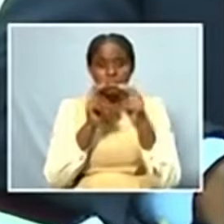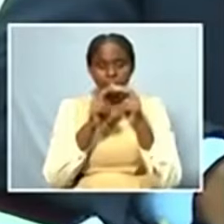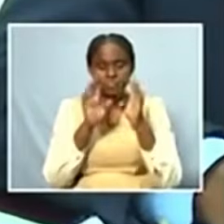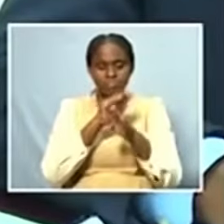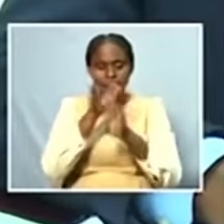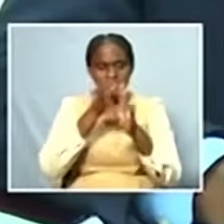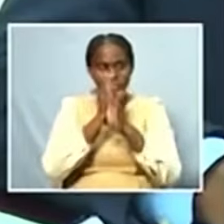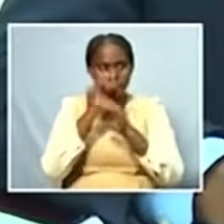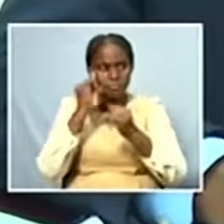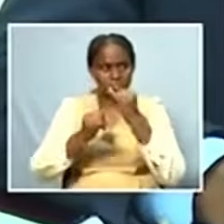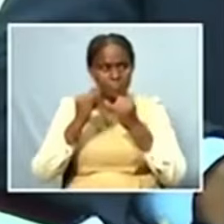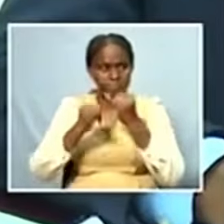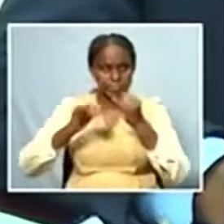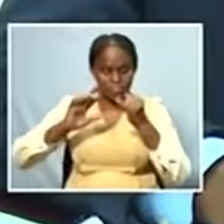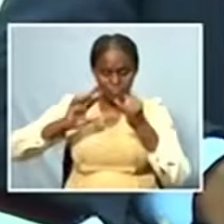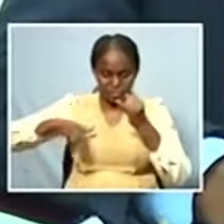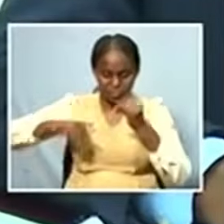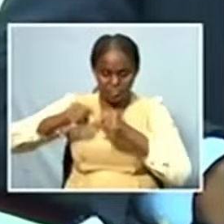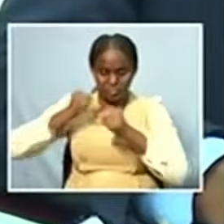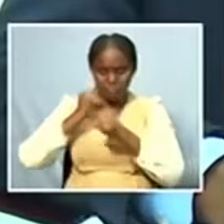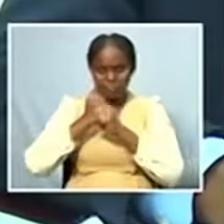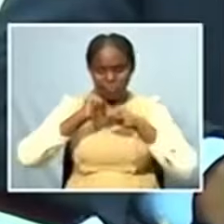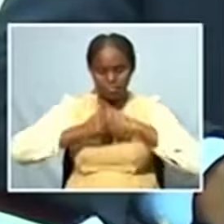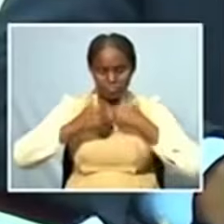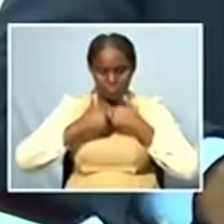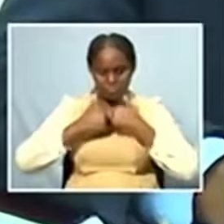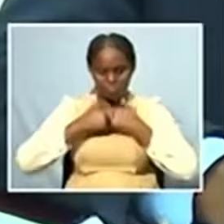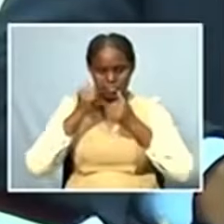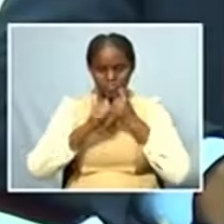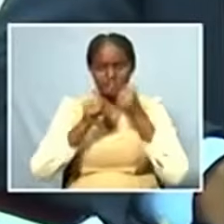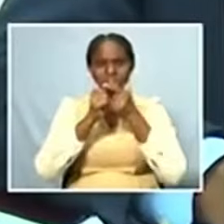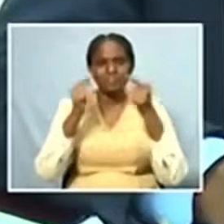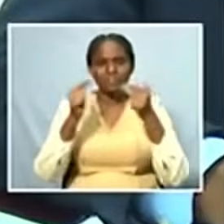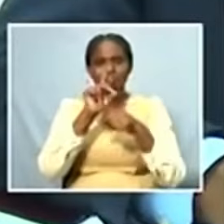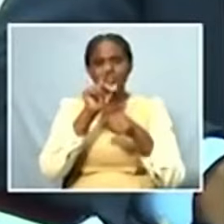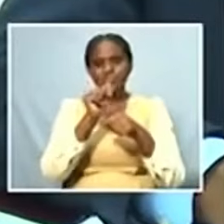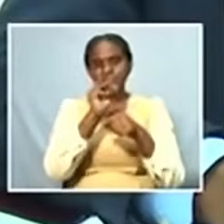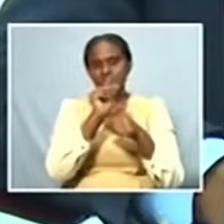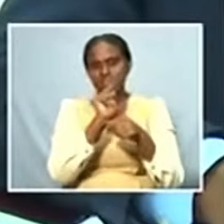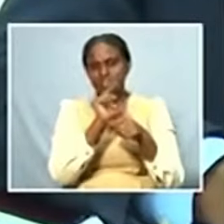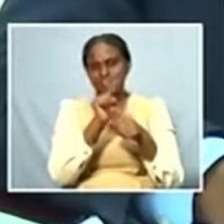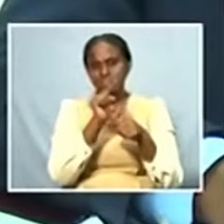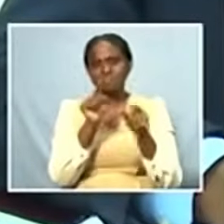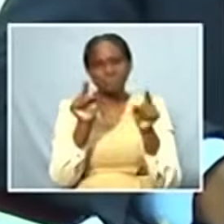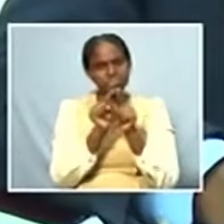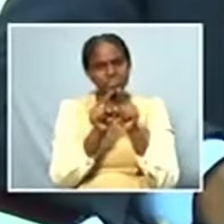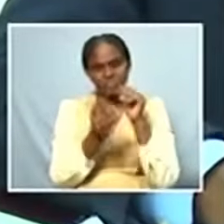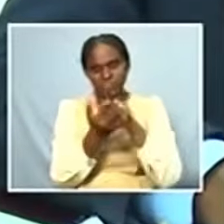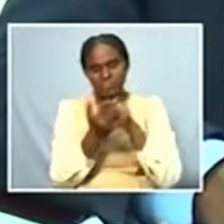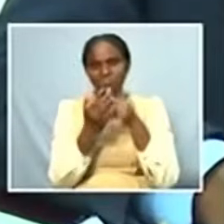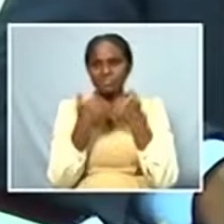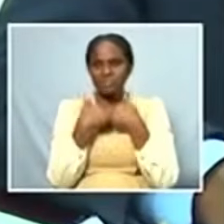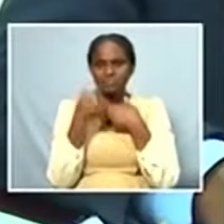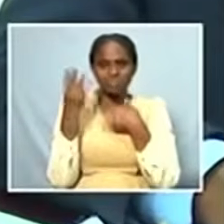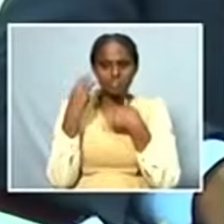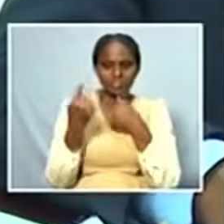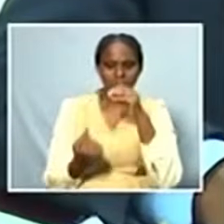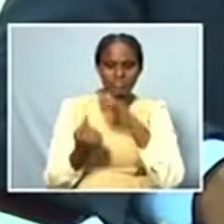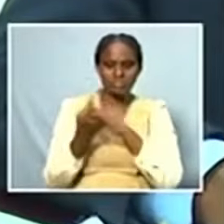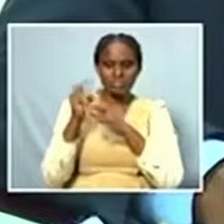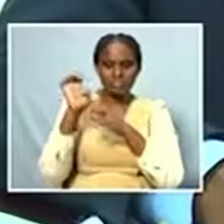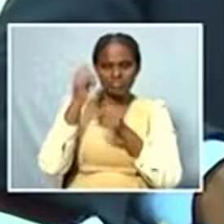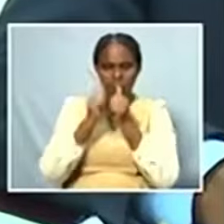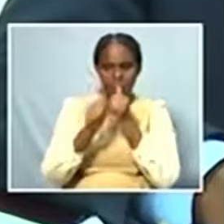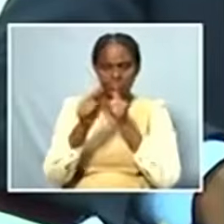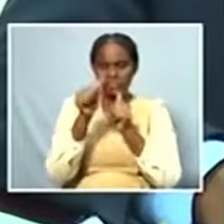towards the end of last year, I think we had, because it's a large dam, and there was an emergency because it